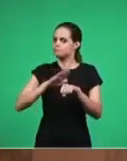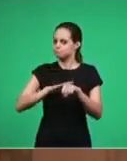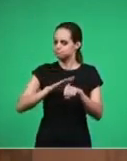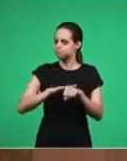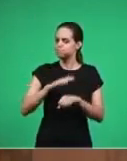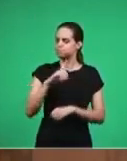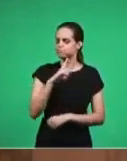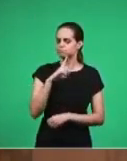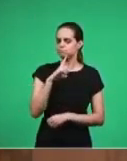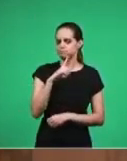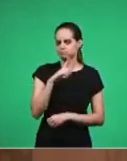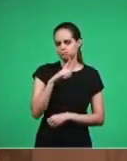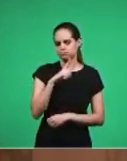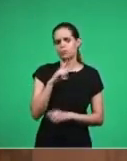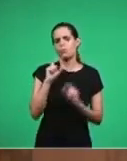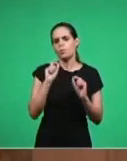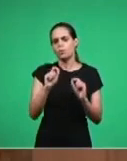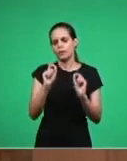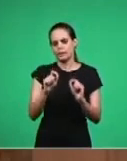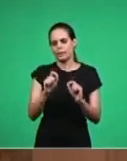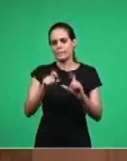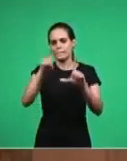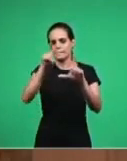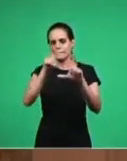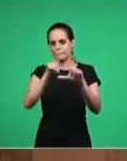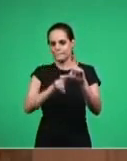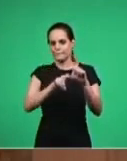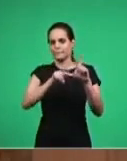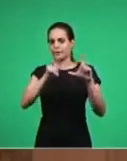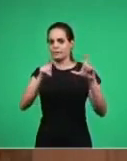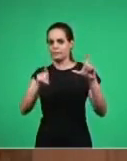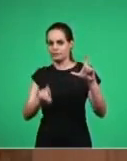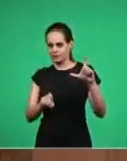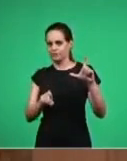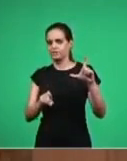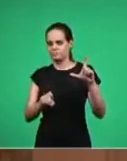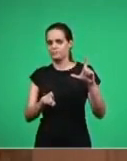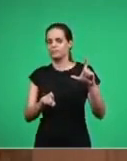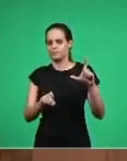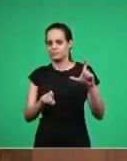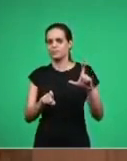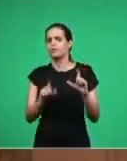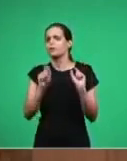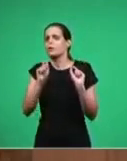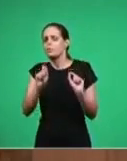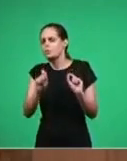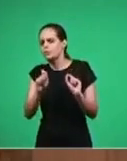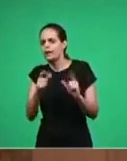Ela está lutando independente com relação ao projeto reino, com relação ao arrebatamento. Ela não